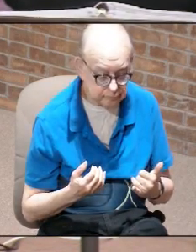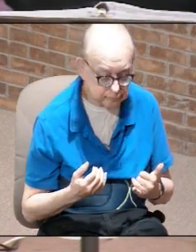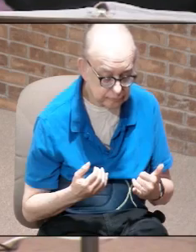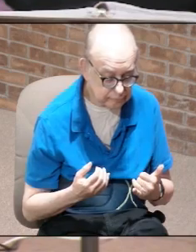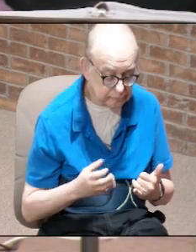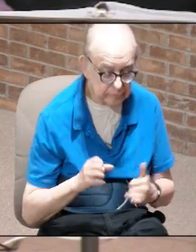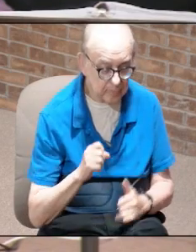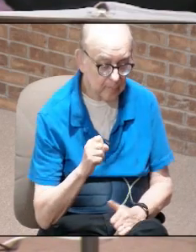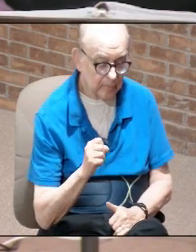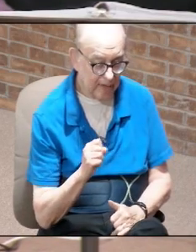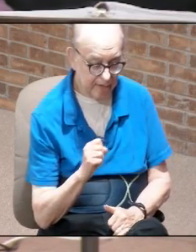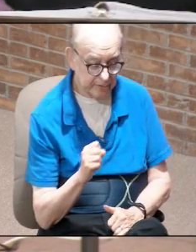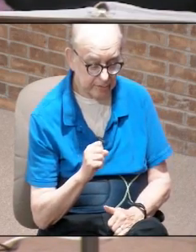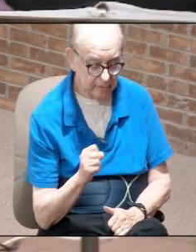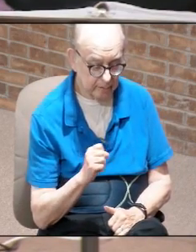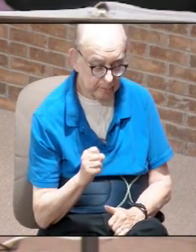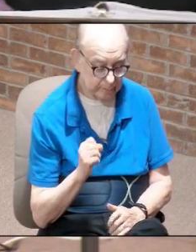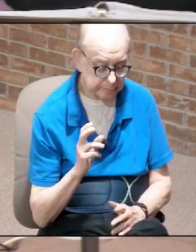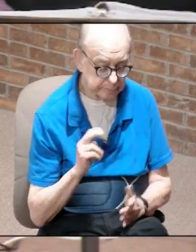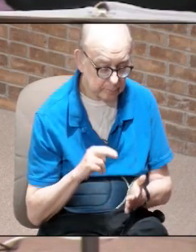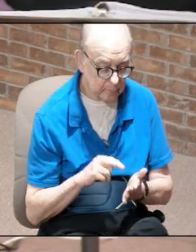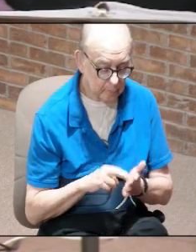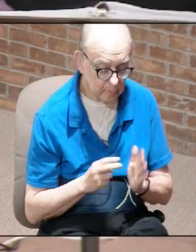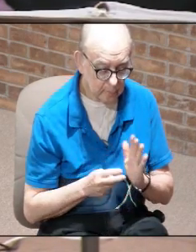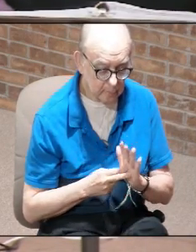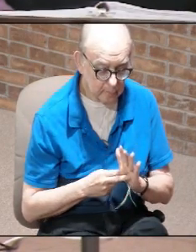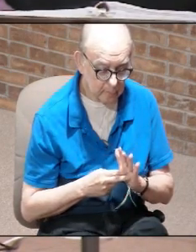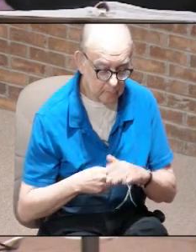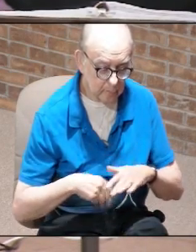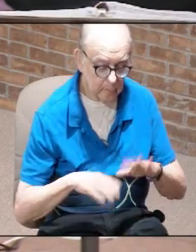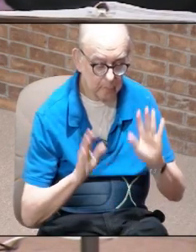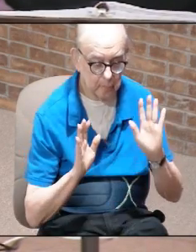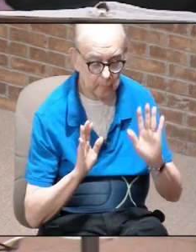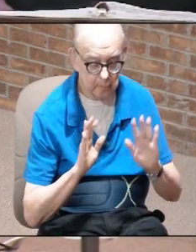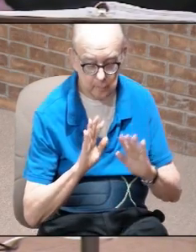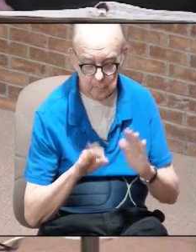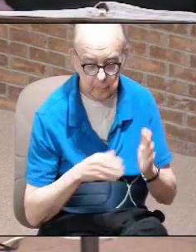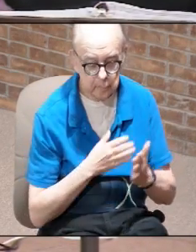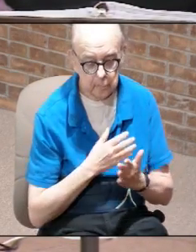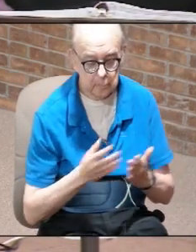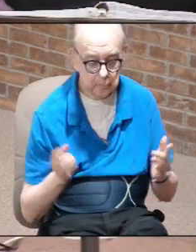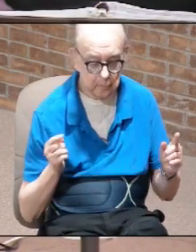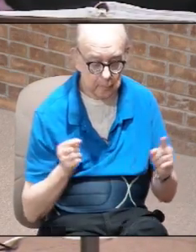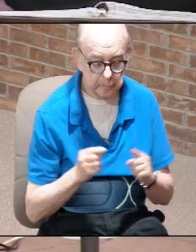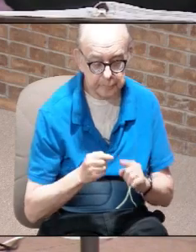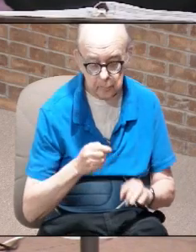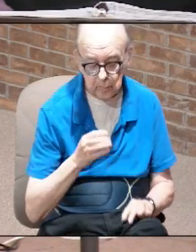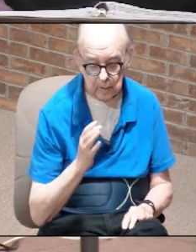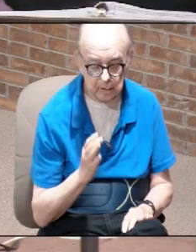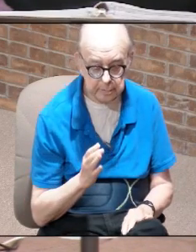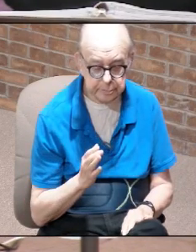The S stands for surrender everything to God.